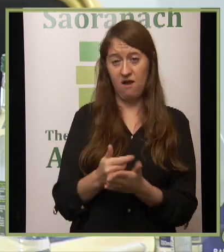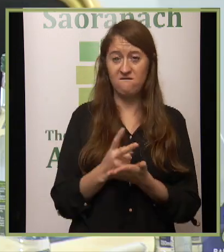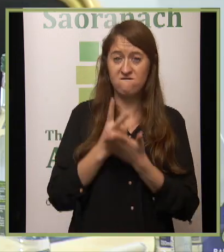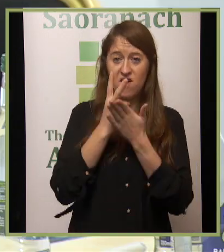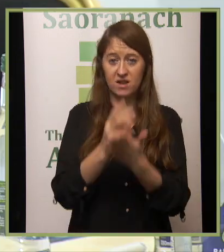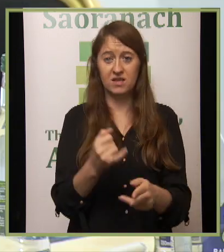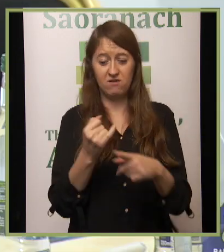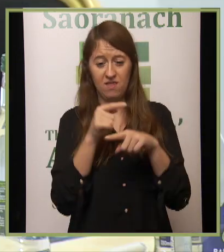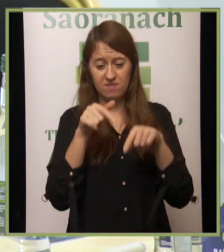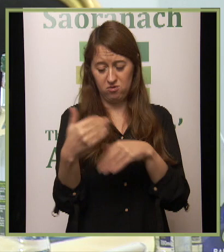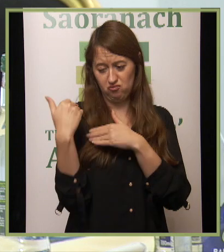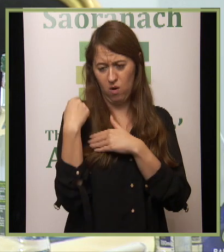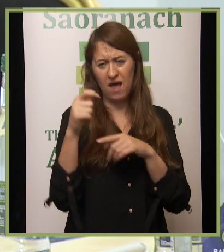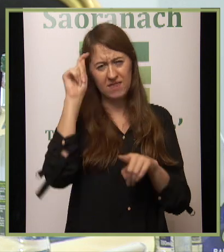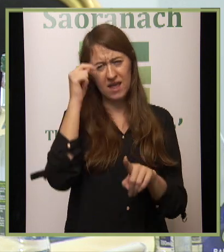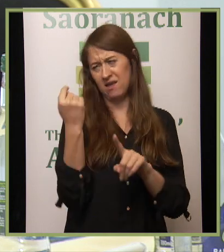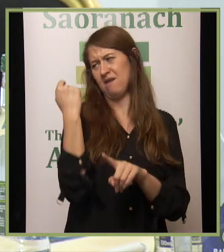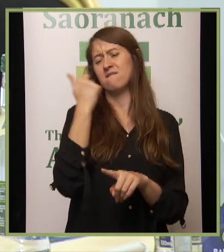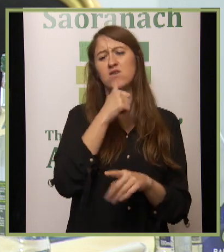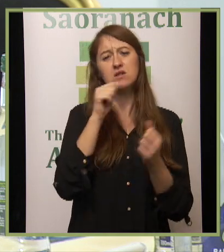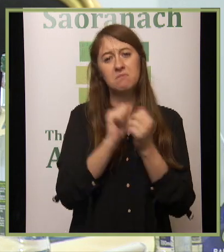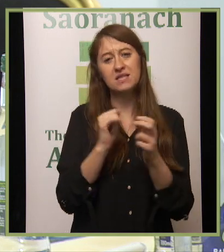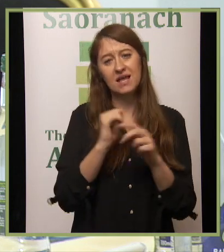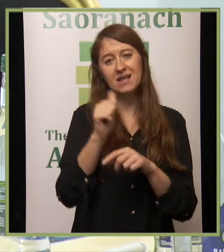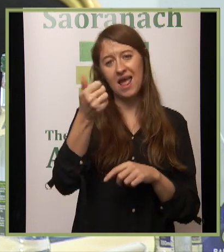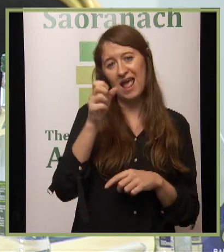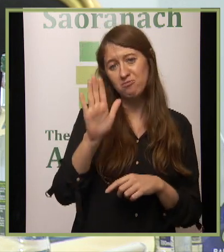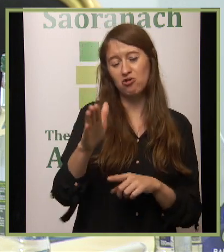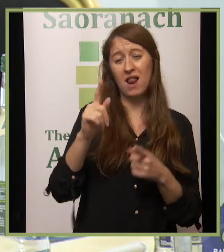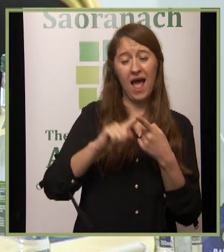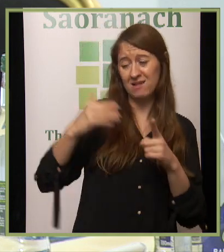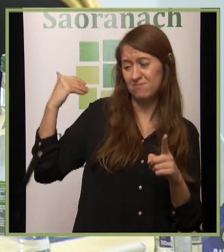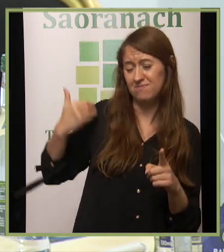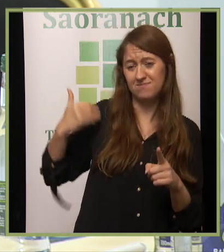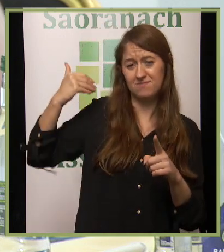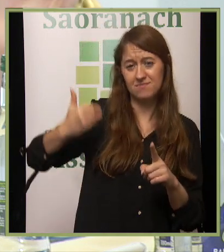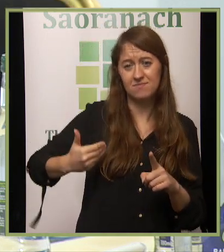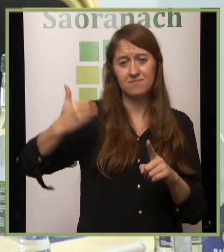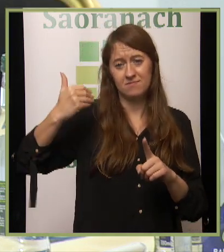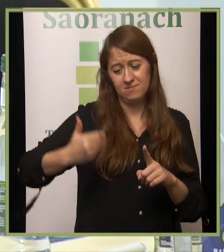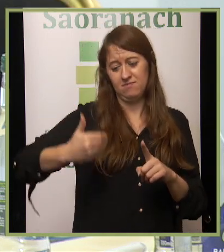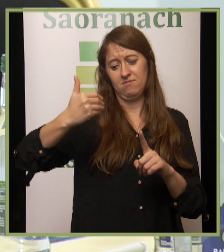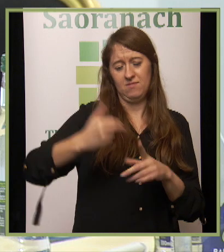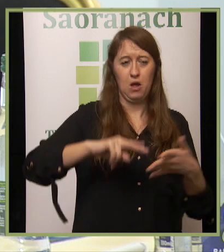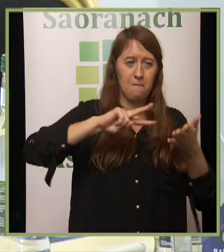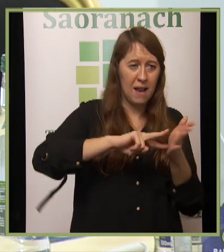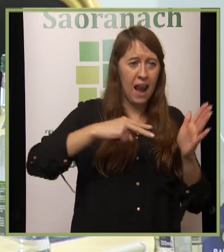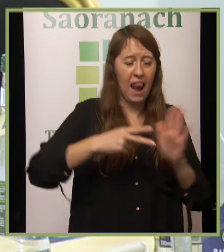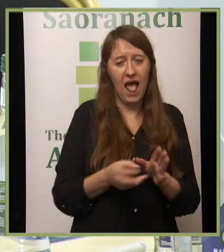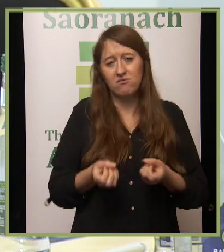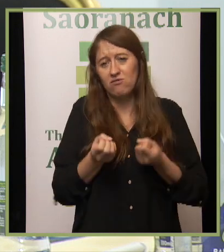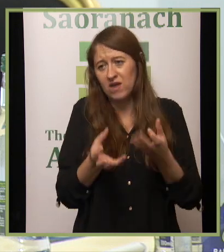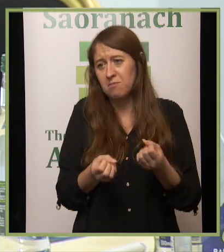did we have our first meeting in April? And all the way through, and all of the planning, and all the feedback, and all the proposals, and